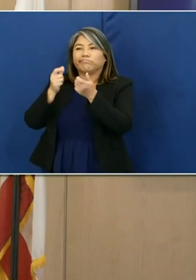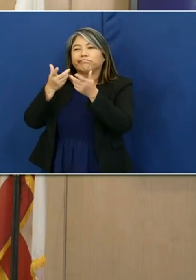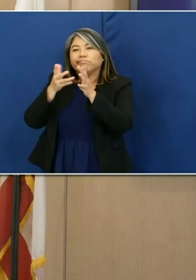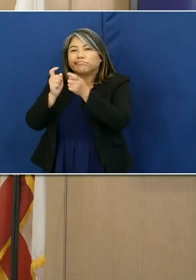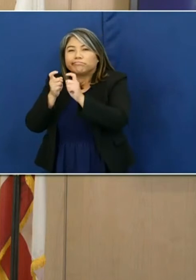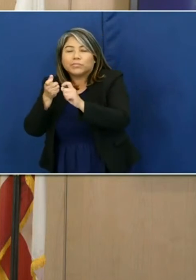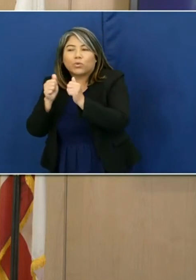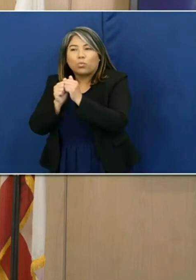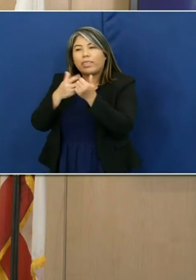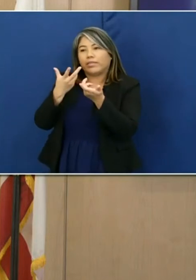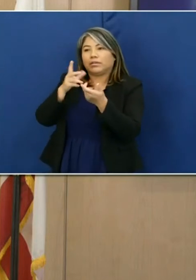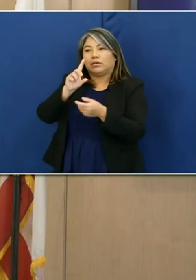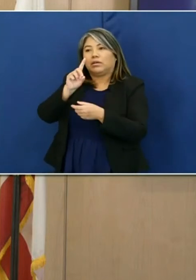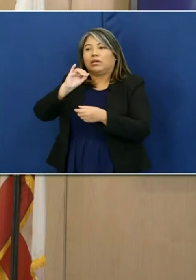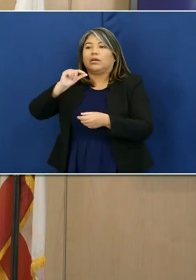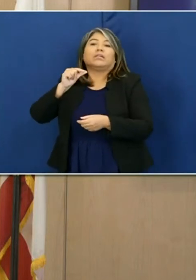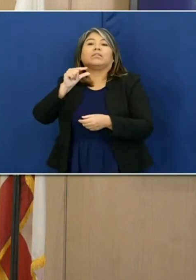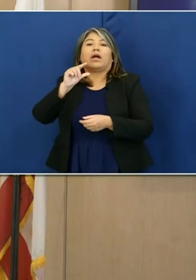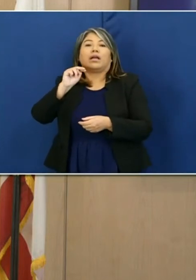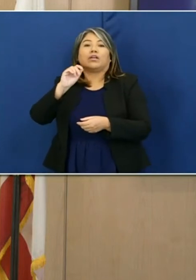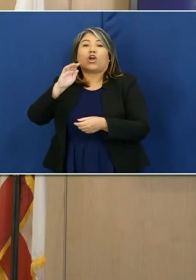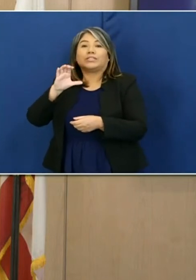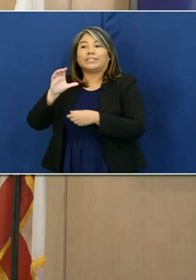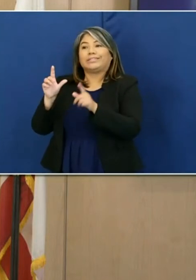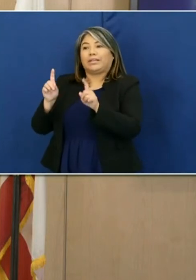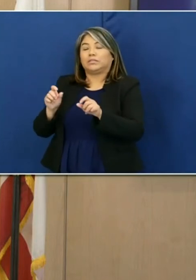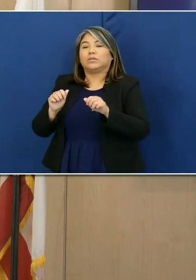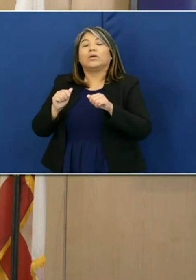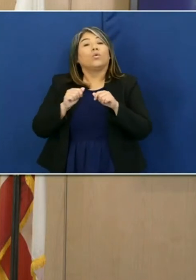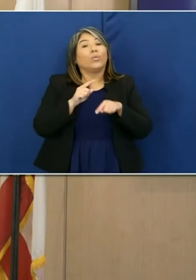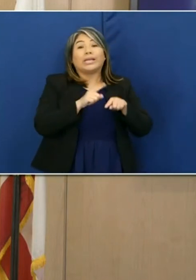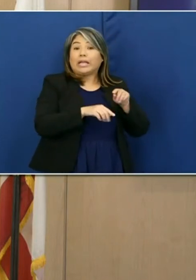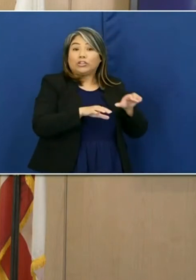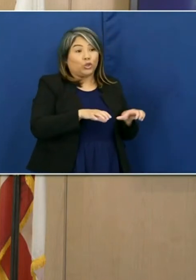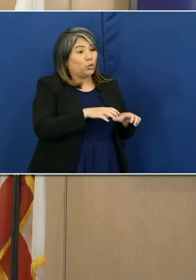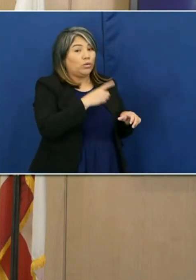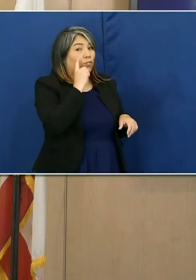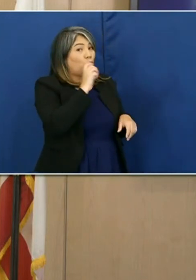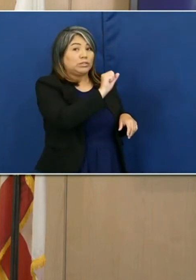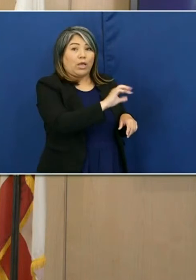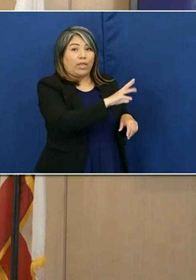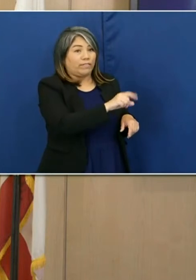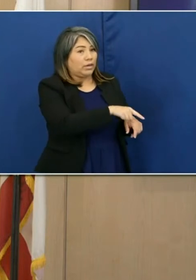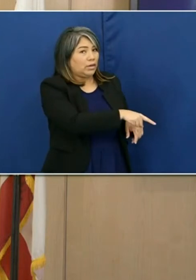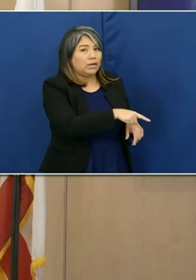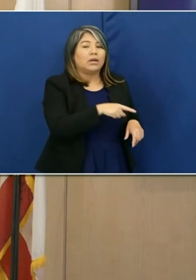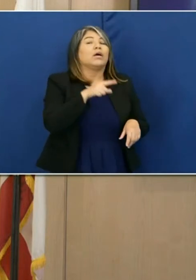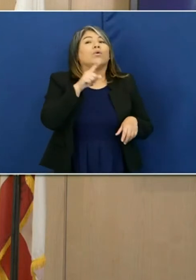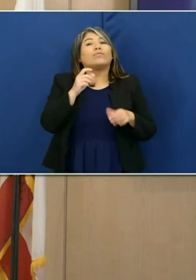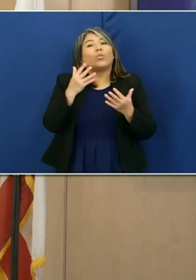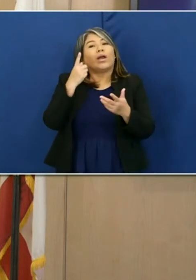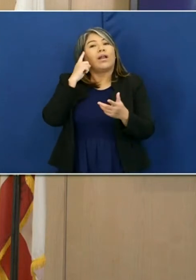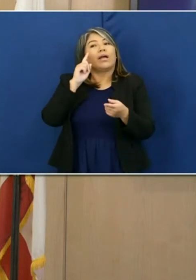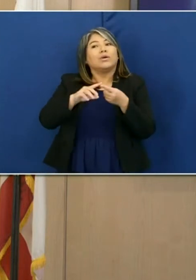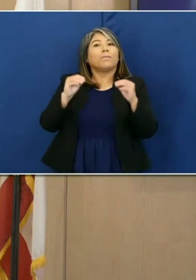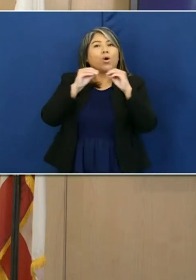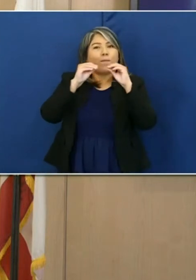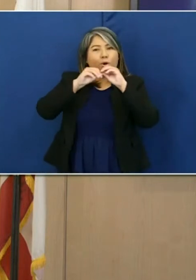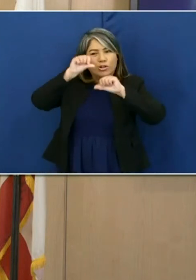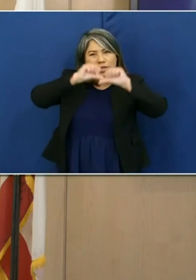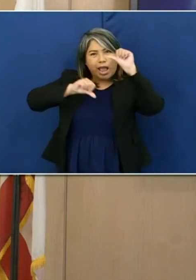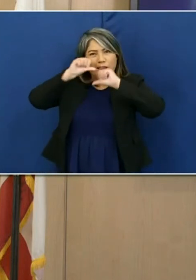done, which we can't do for the South African lineage. So we will have to wait until more sequencing has been done.